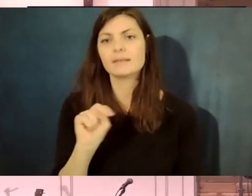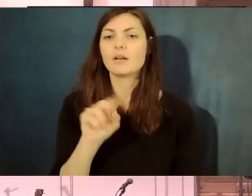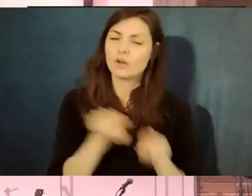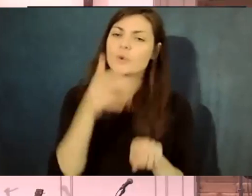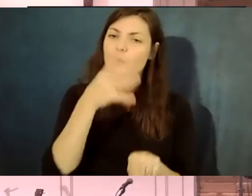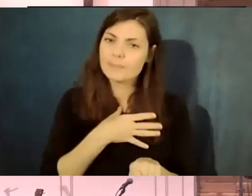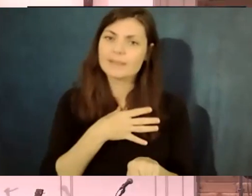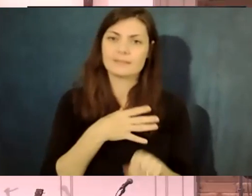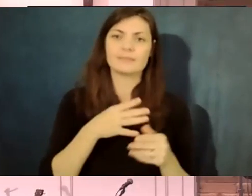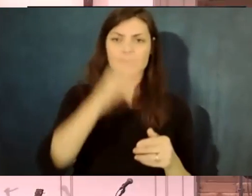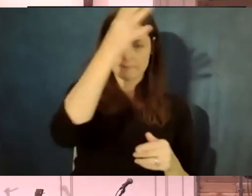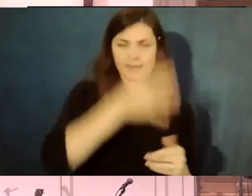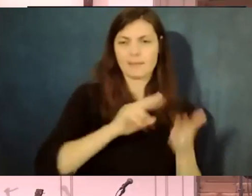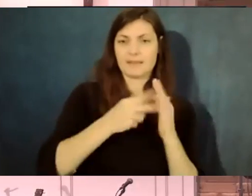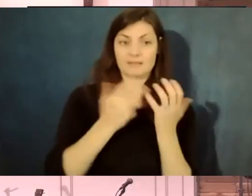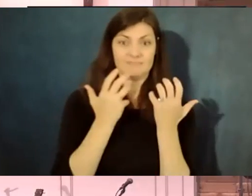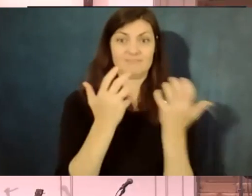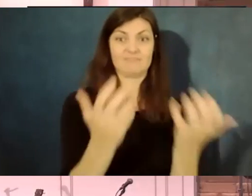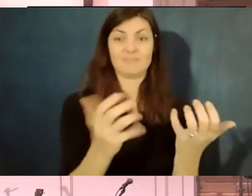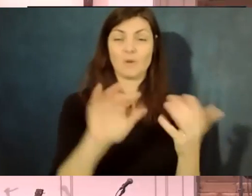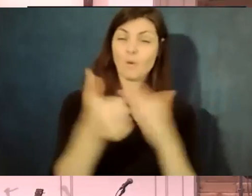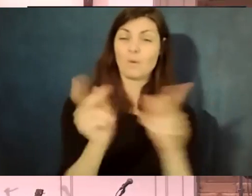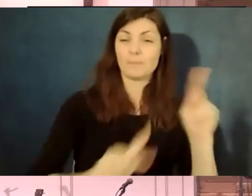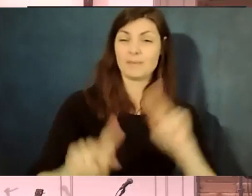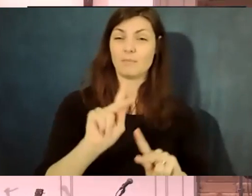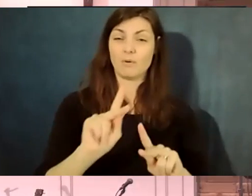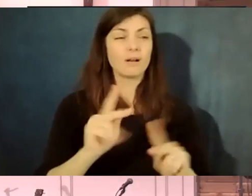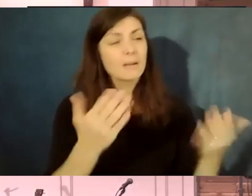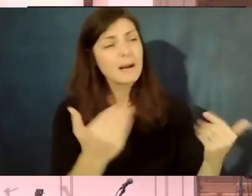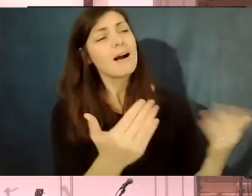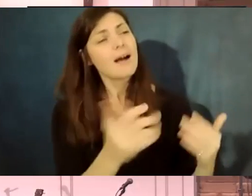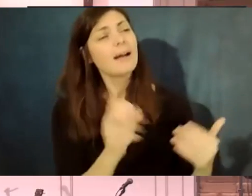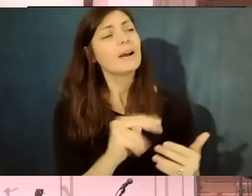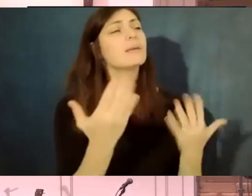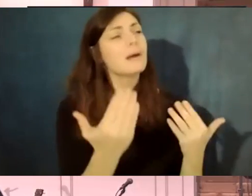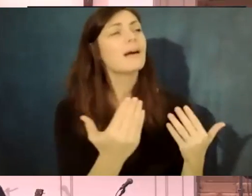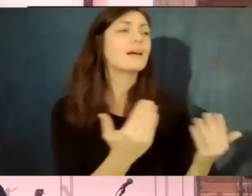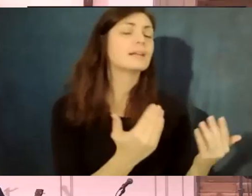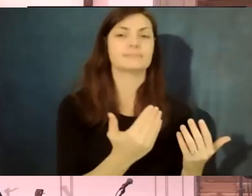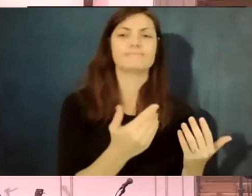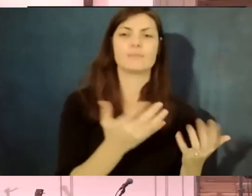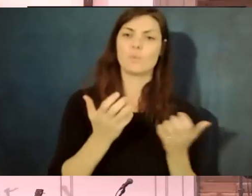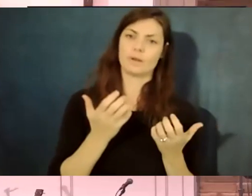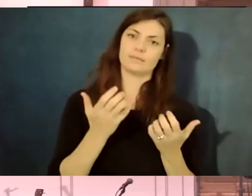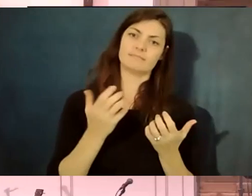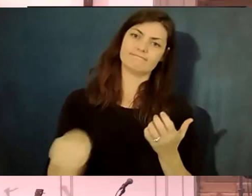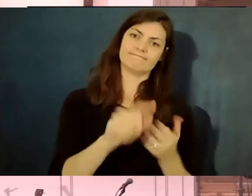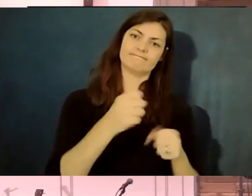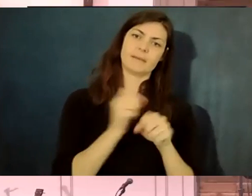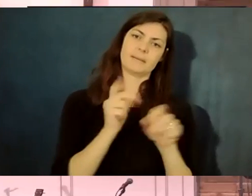the crowd. He was giving in to that peer pressure. He wanted to please.